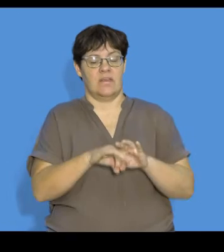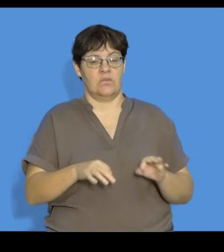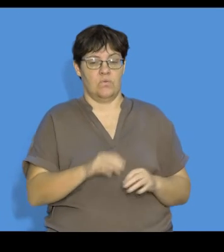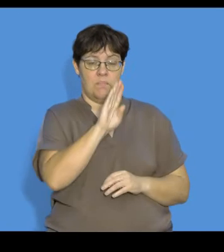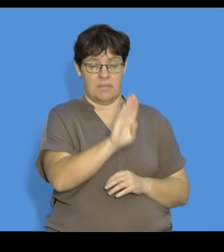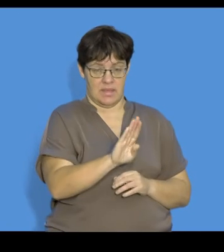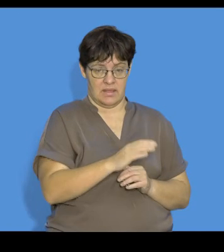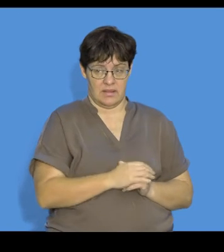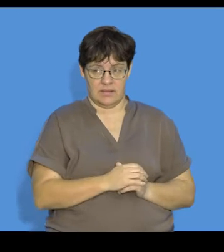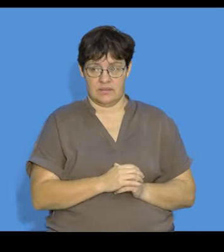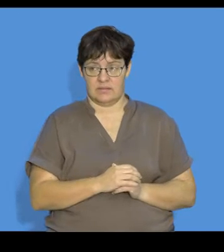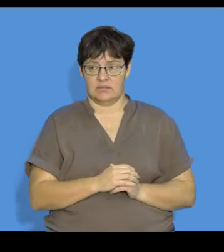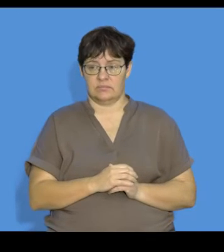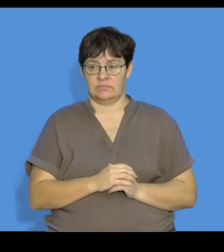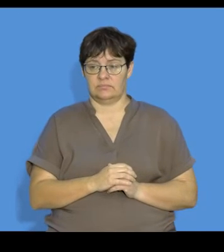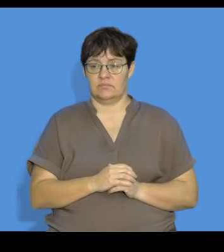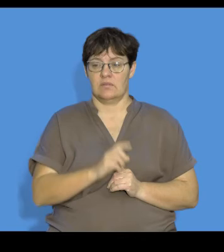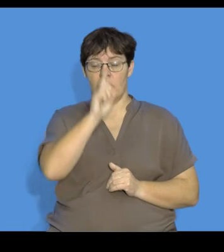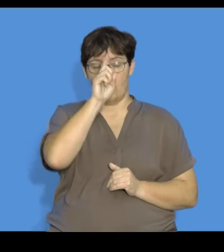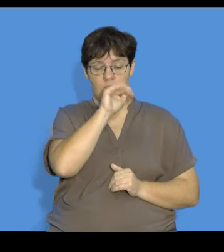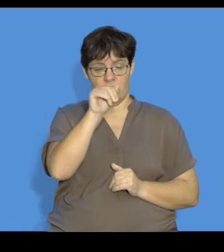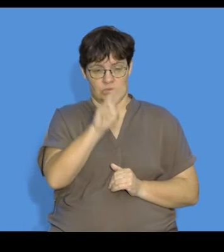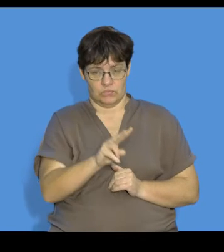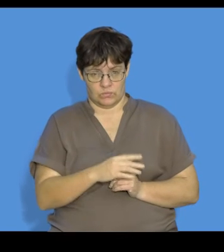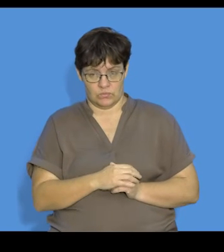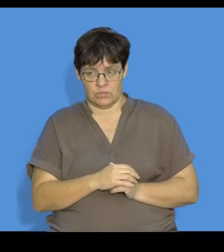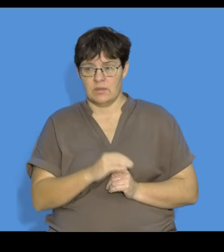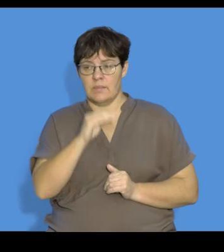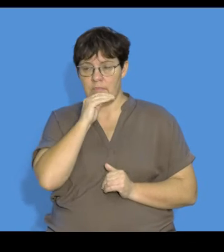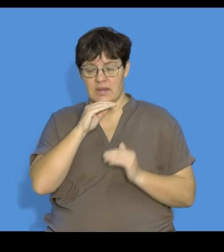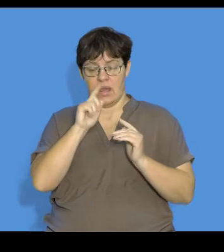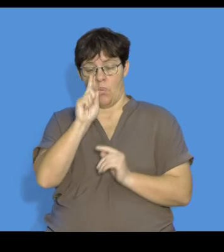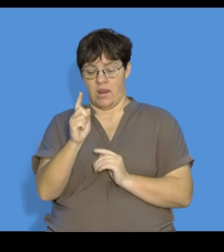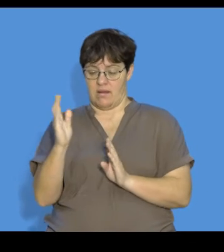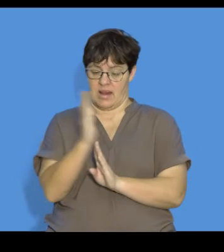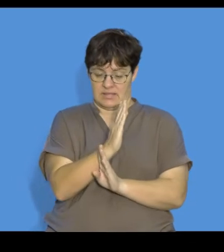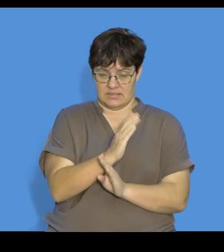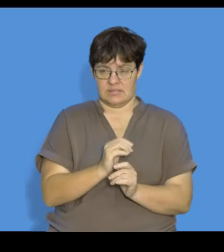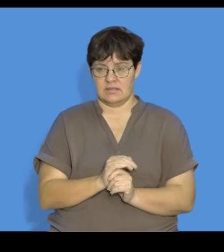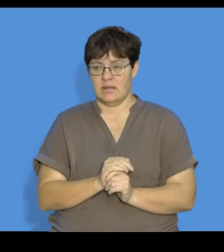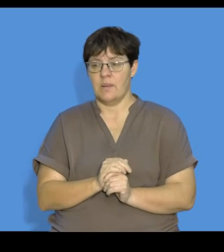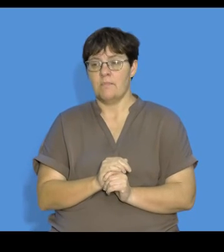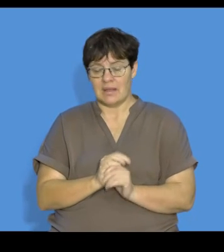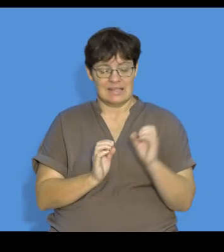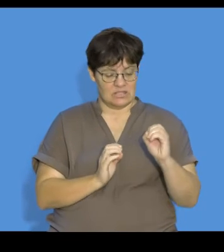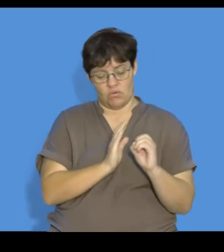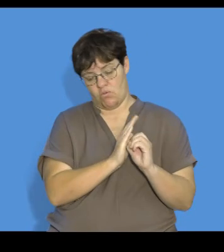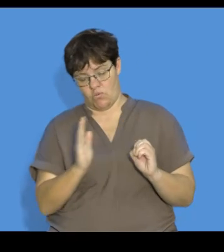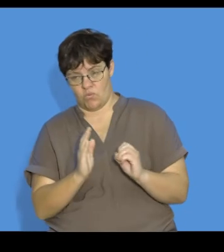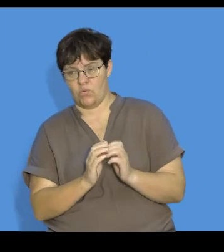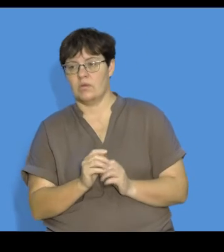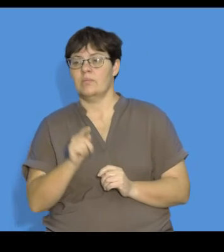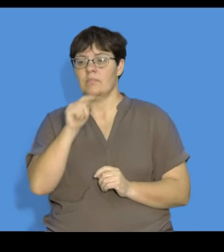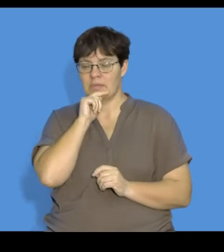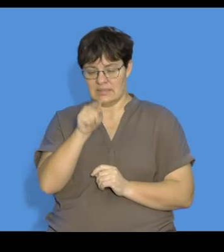of b rather, remember, was 1 over 2. So this means it is less than 1, right? But greater than